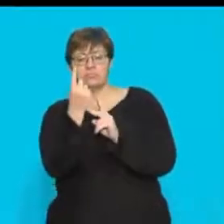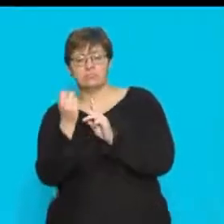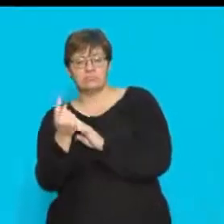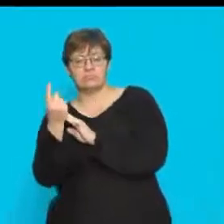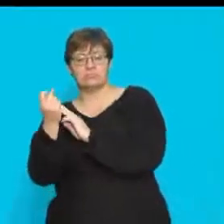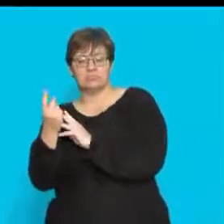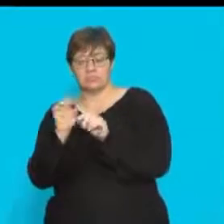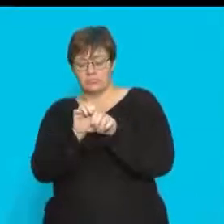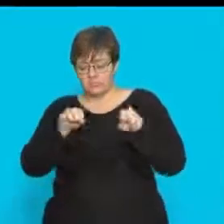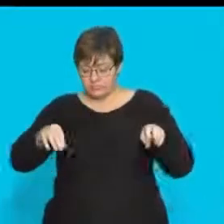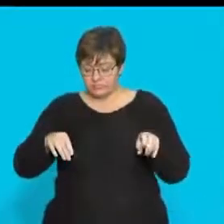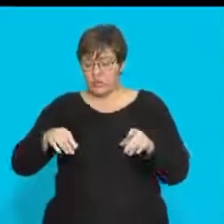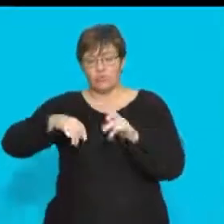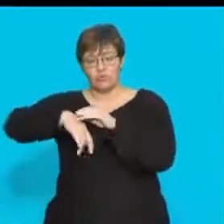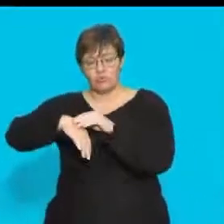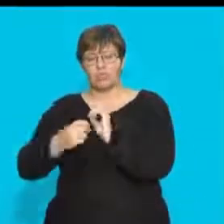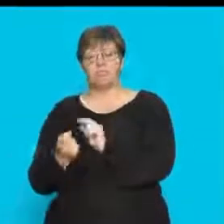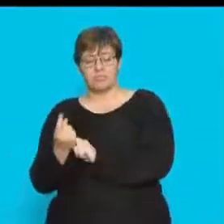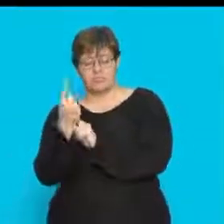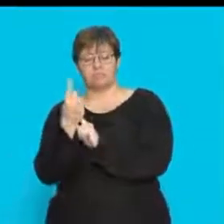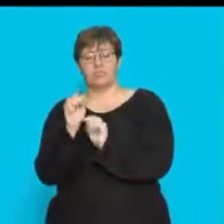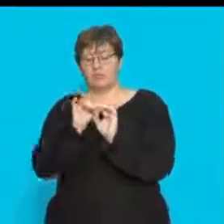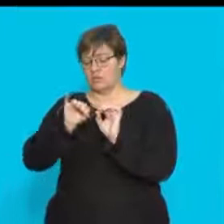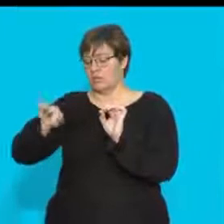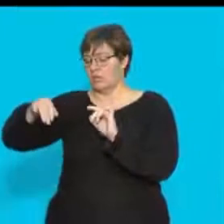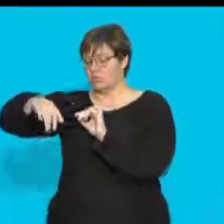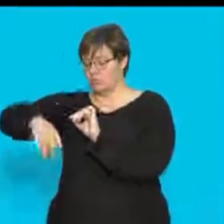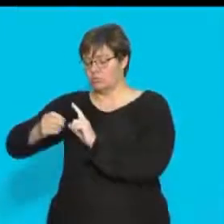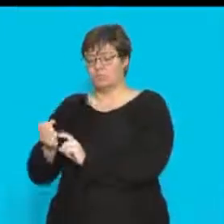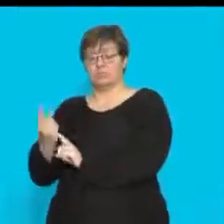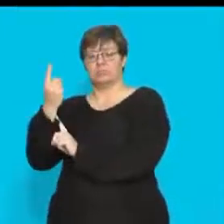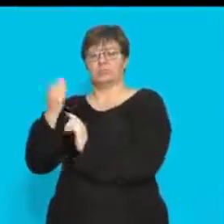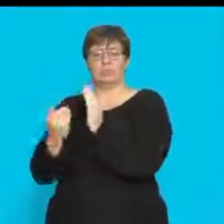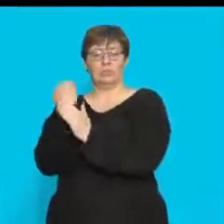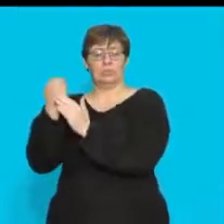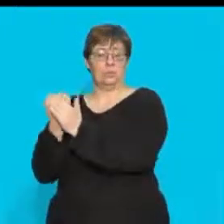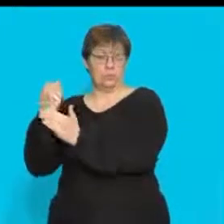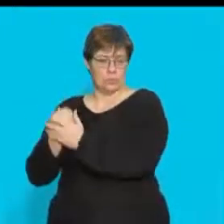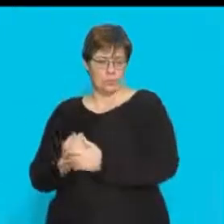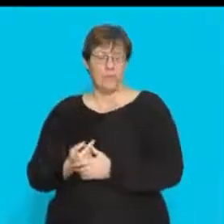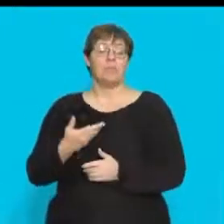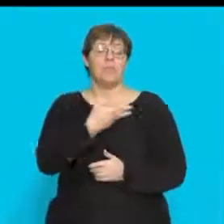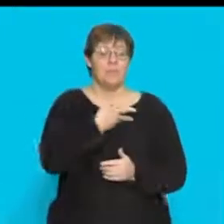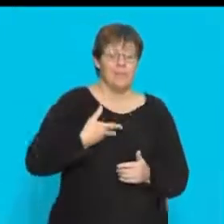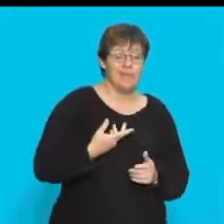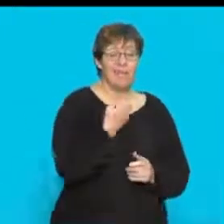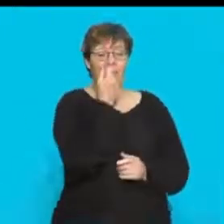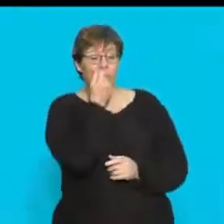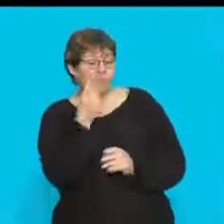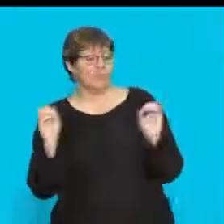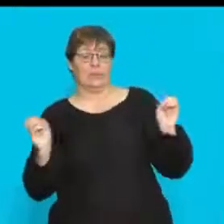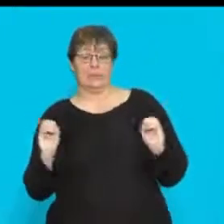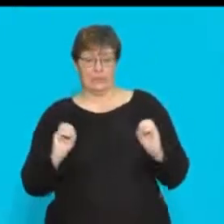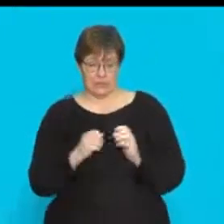new roots and it produces a new plant. Can you see over here? No male or no